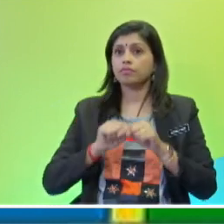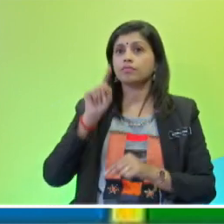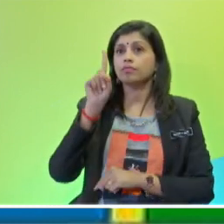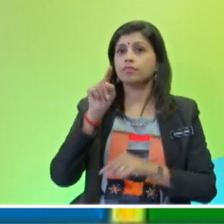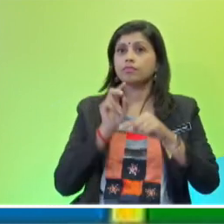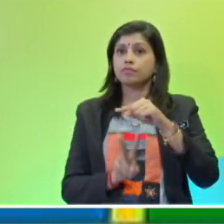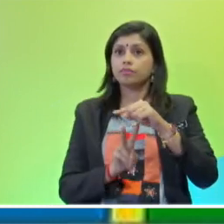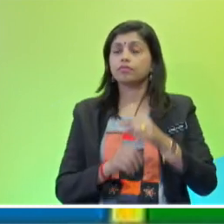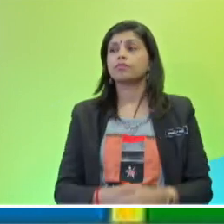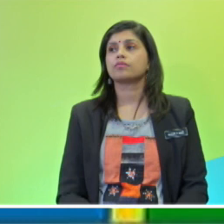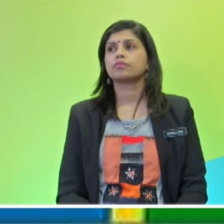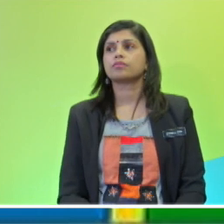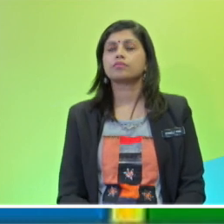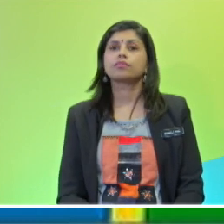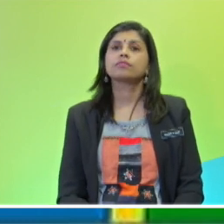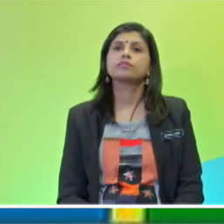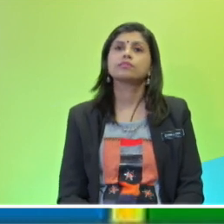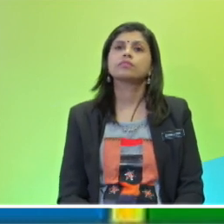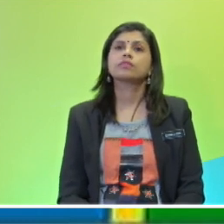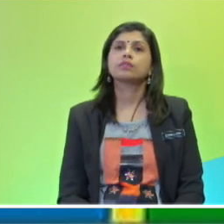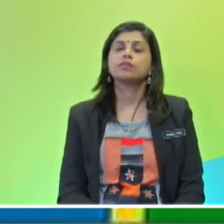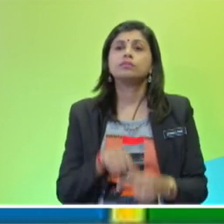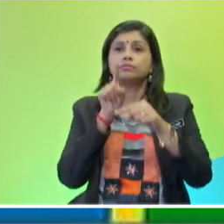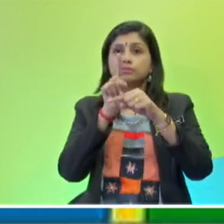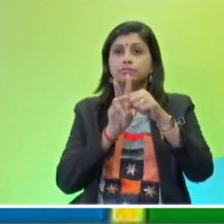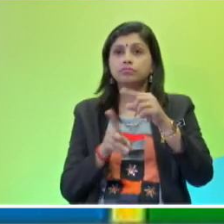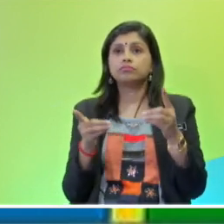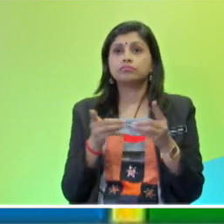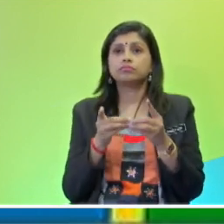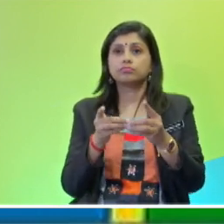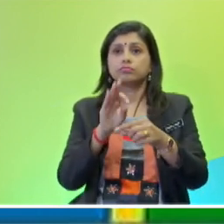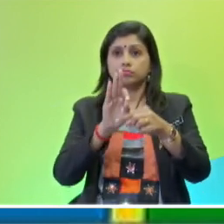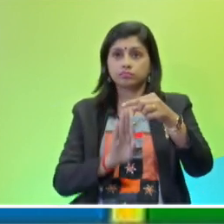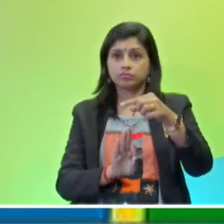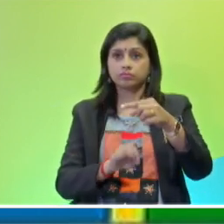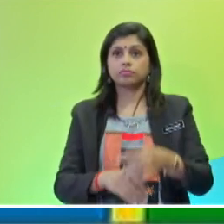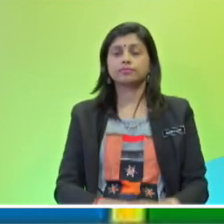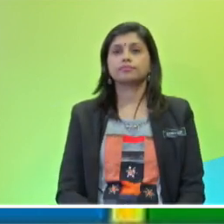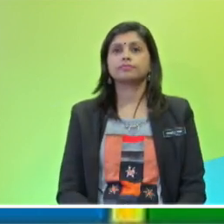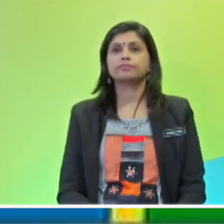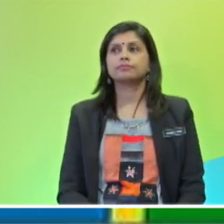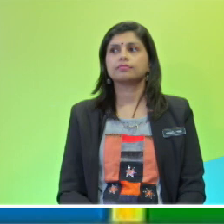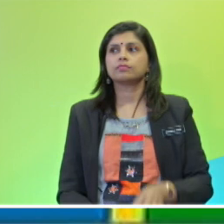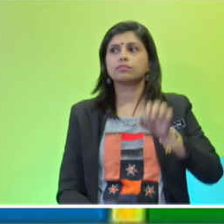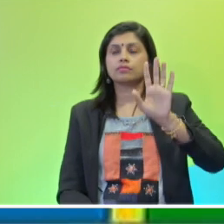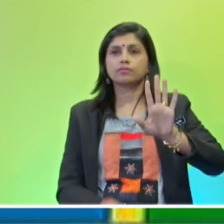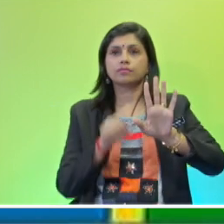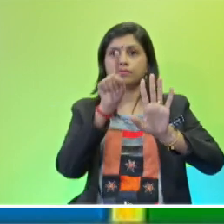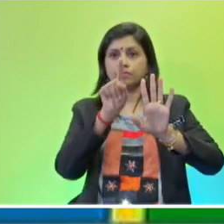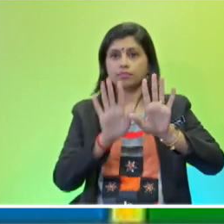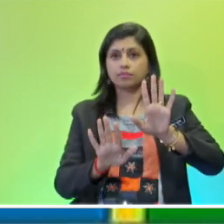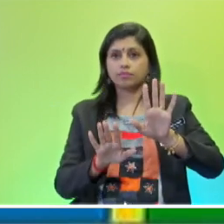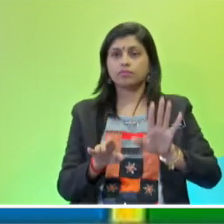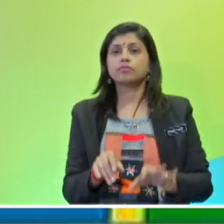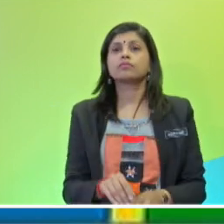then divide by half. That means a proper fraction. So how to do it? Still the Like KCF. yes. So